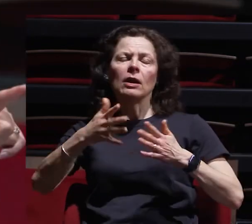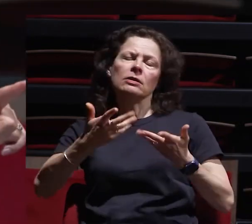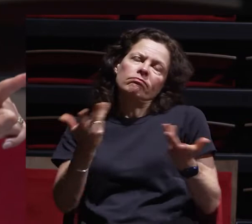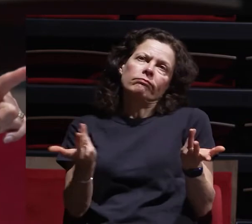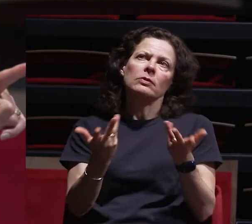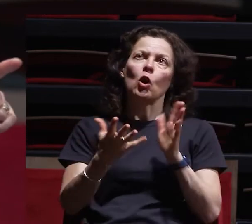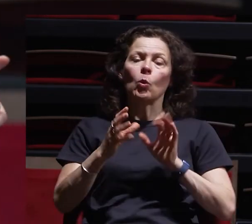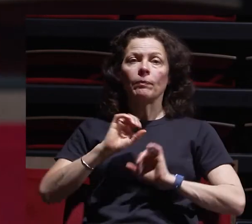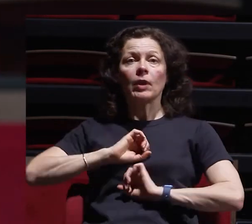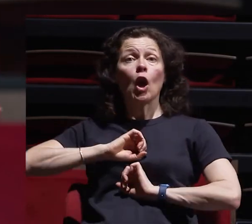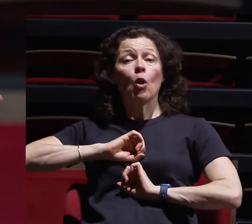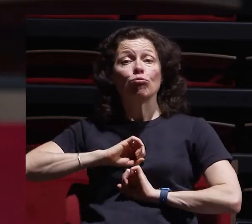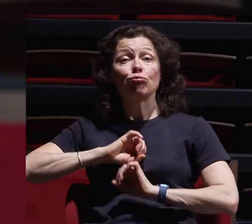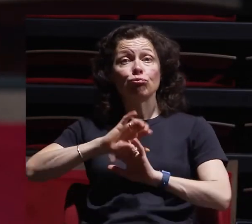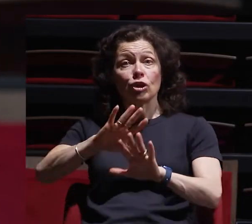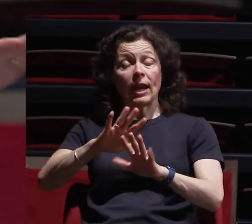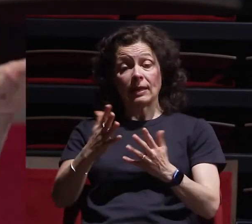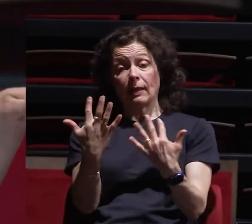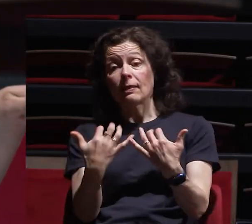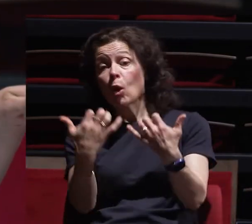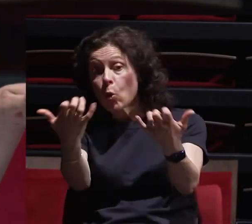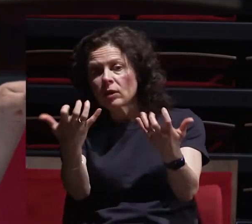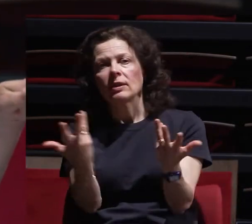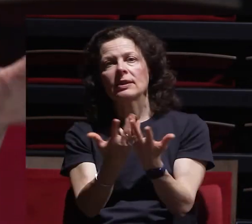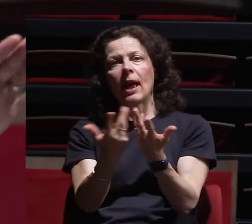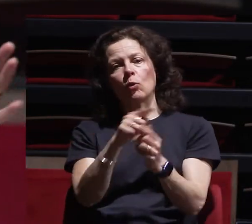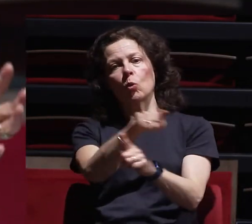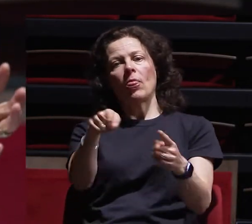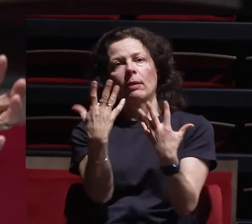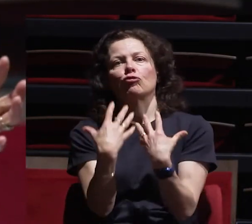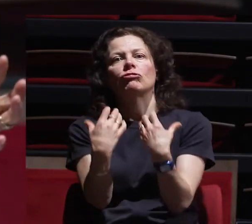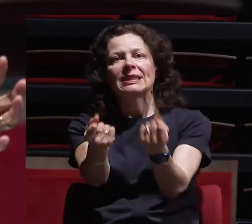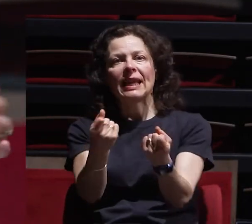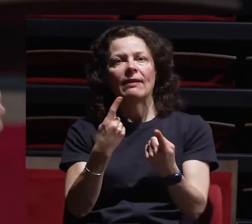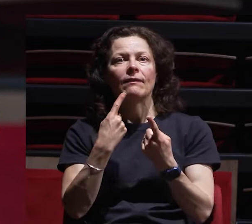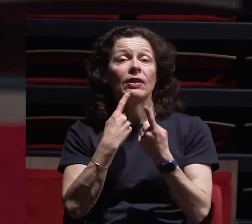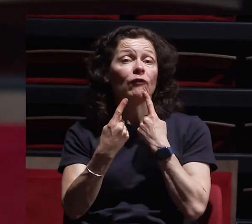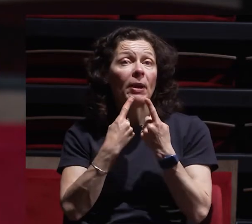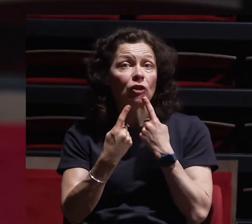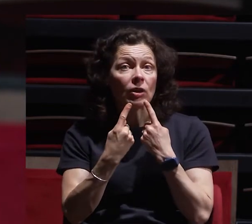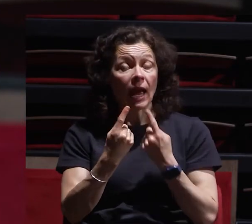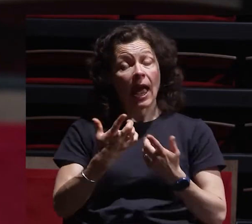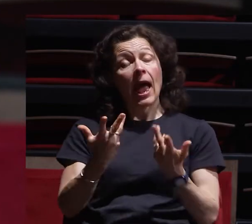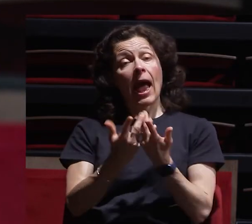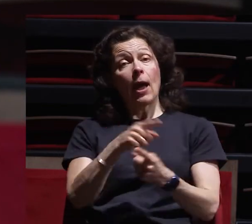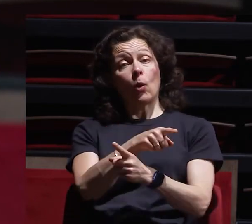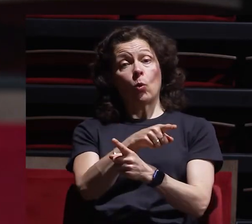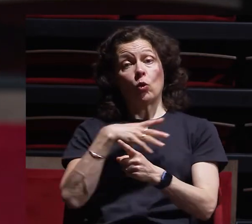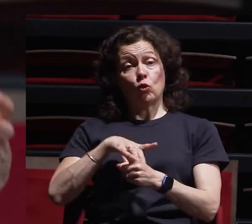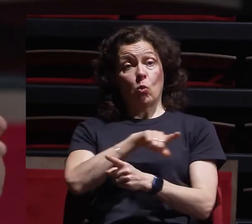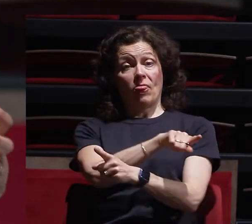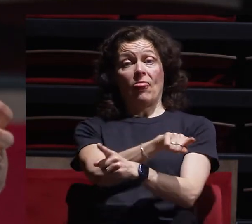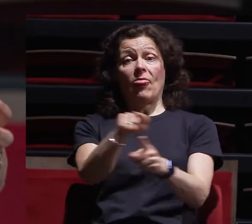audience. So projecting how you want your audience to receive information and how you want them